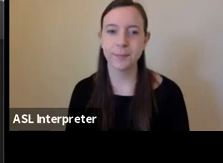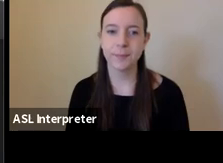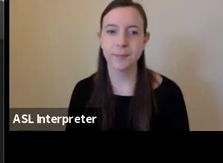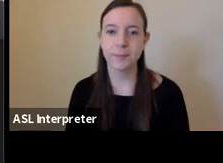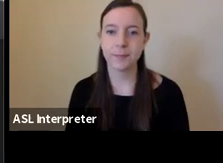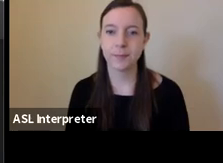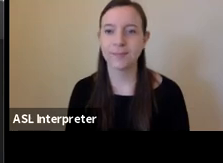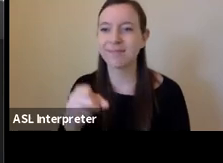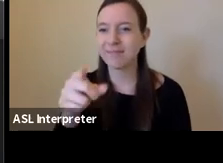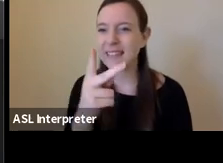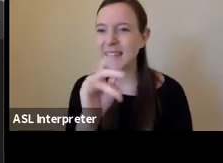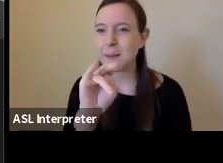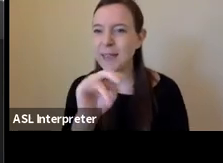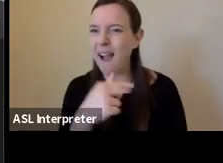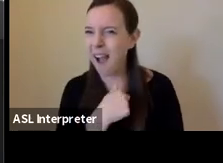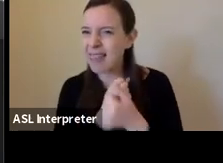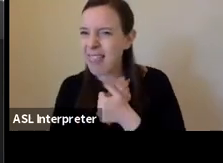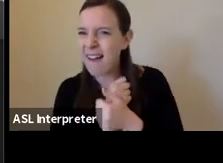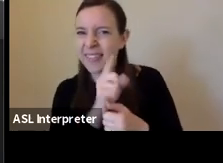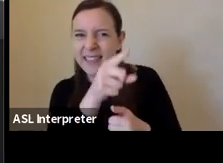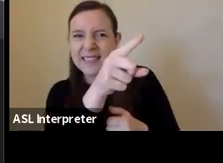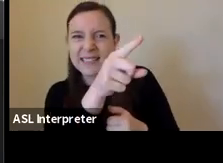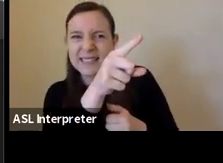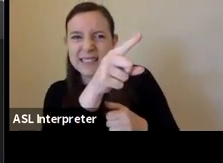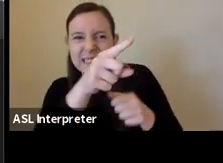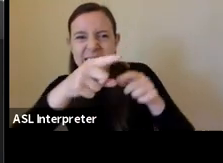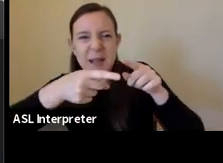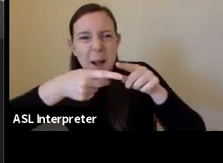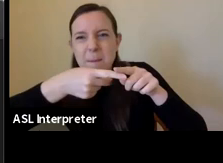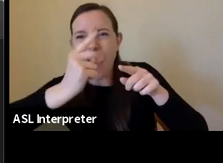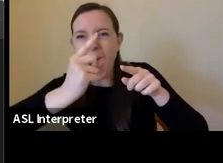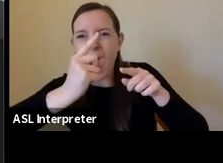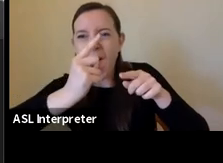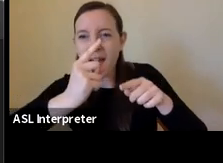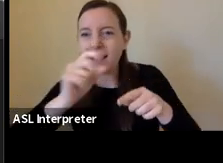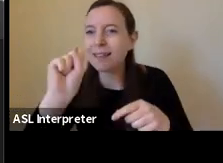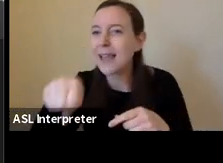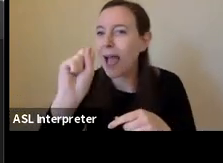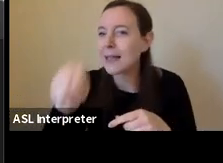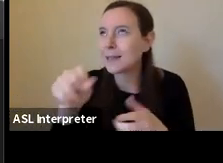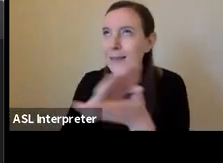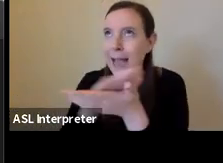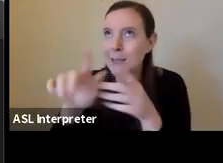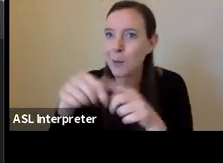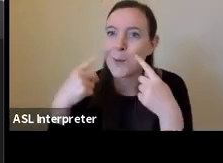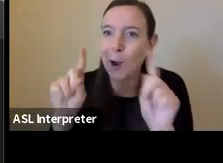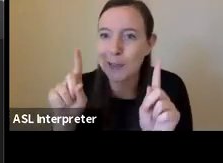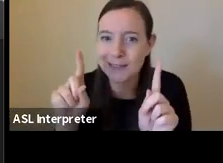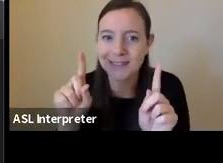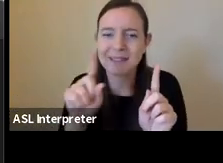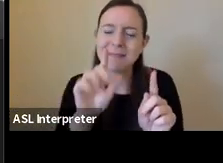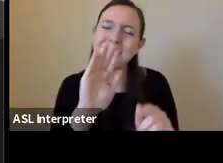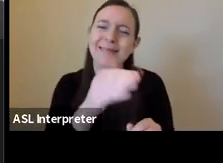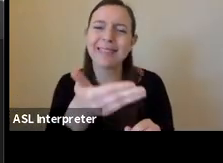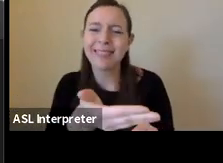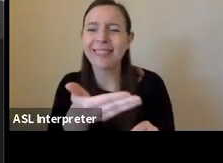I love this action. There it is coming off. Yeah. So nice when they work just like that. Oh, and there's my mom and